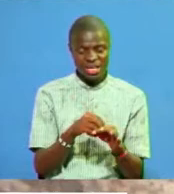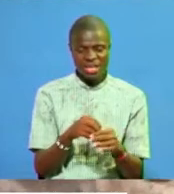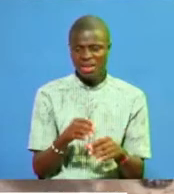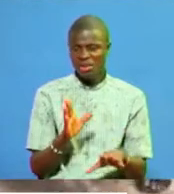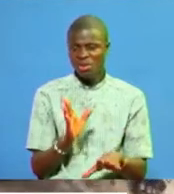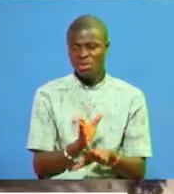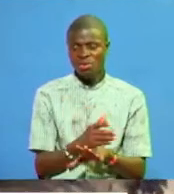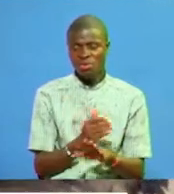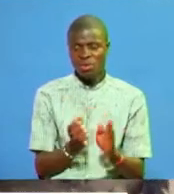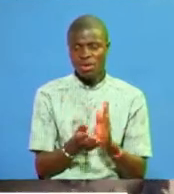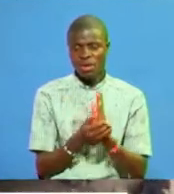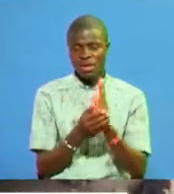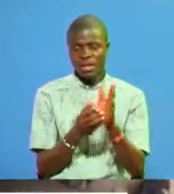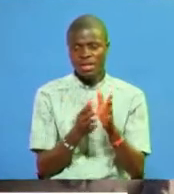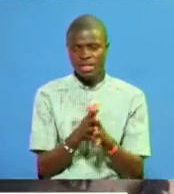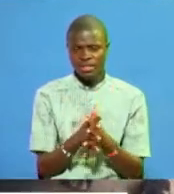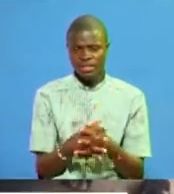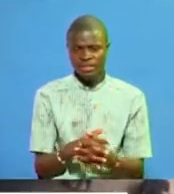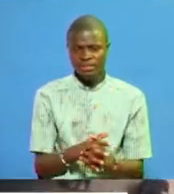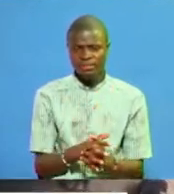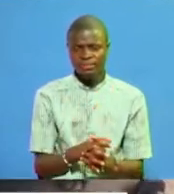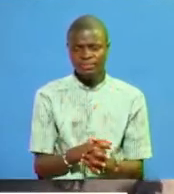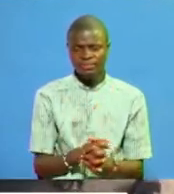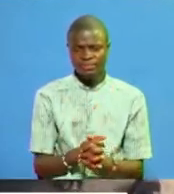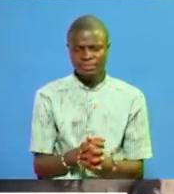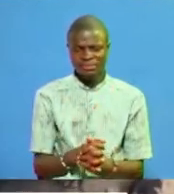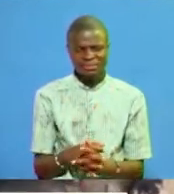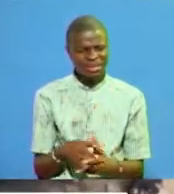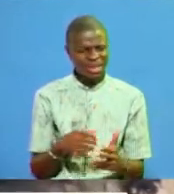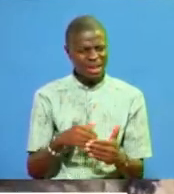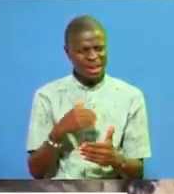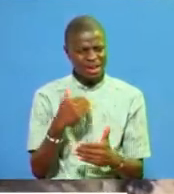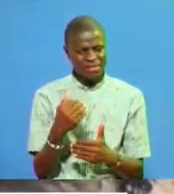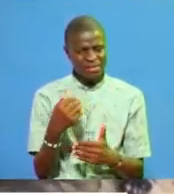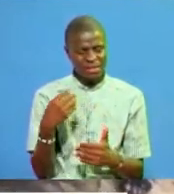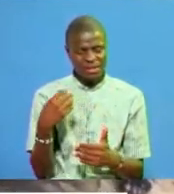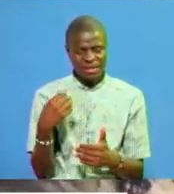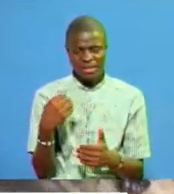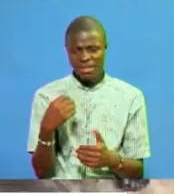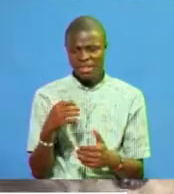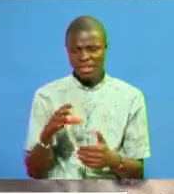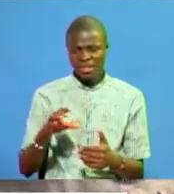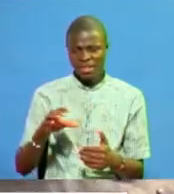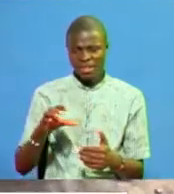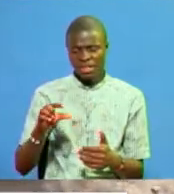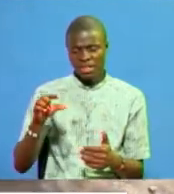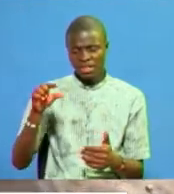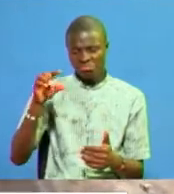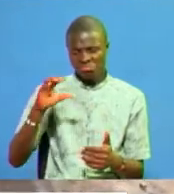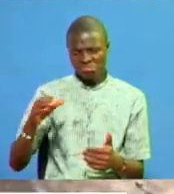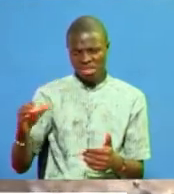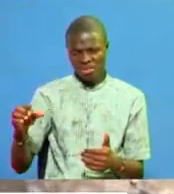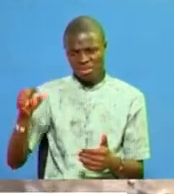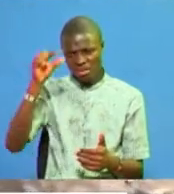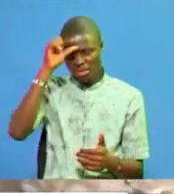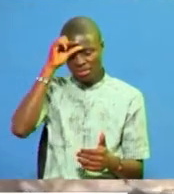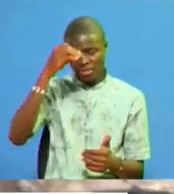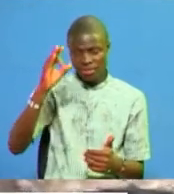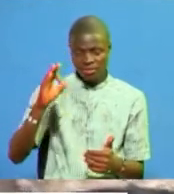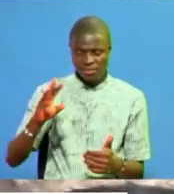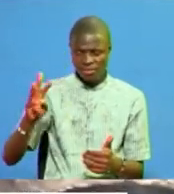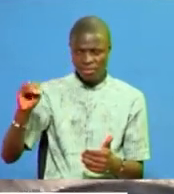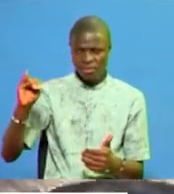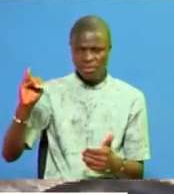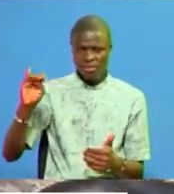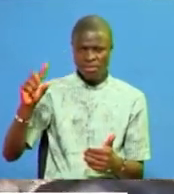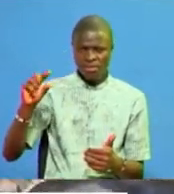their county. This happens days after the county government of Migori relocated the traders from their previous location in a